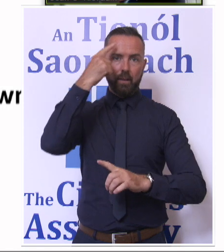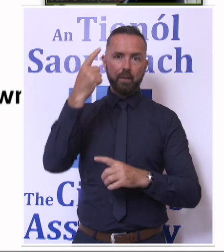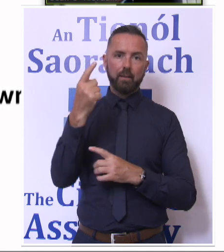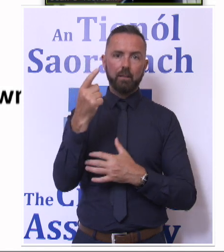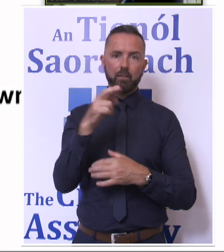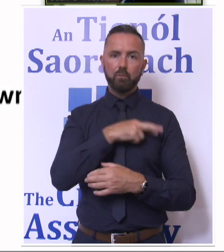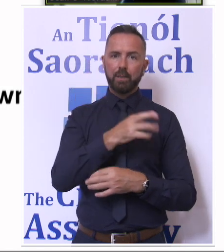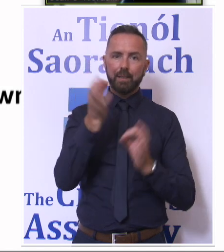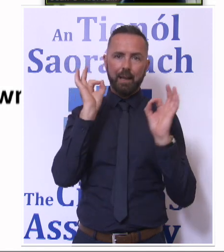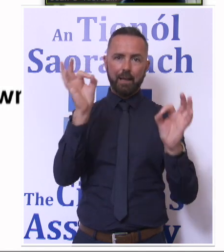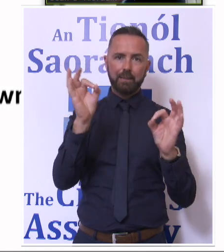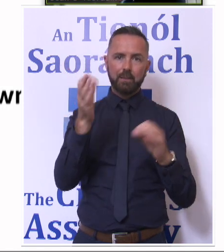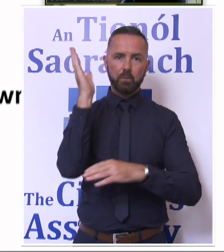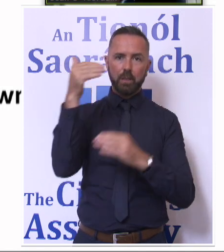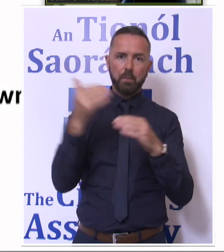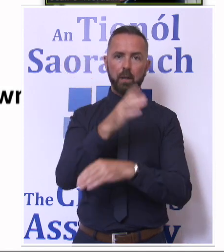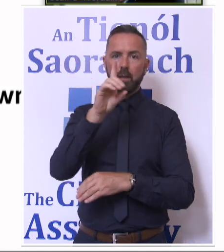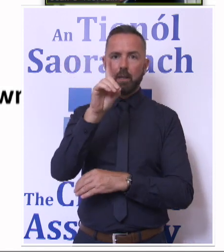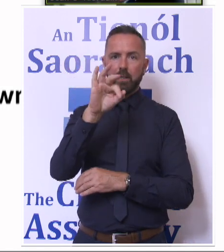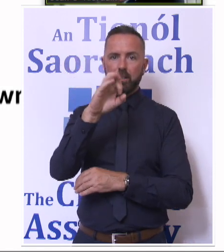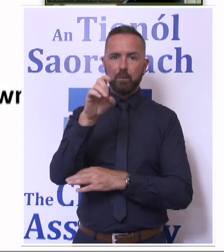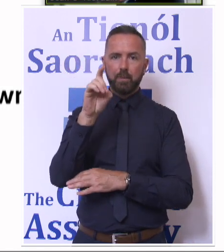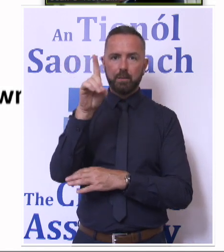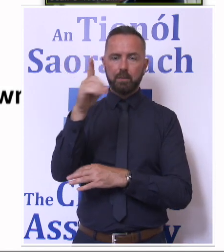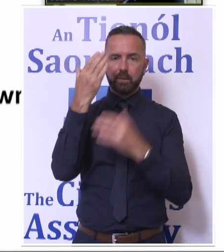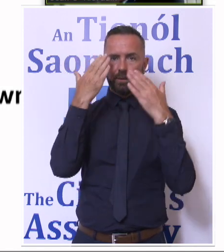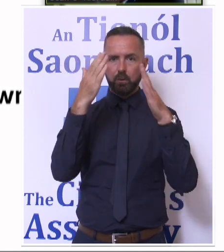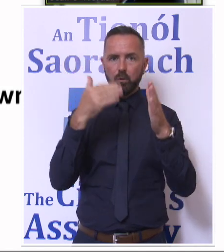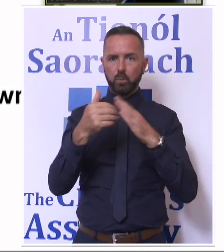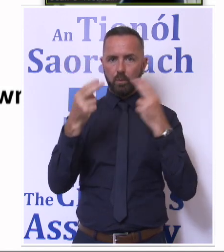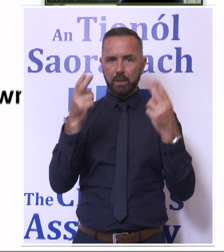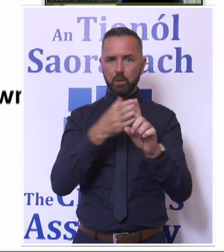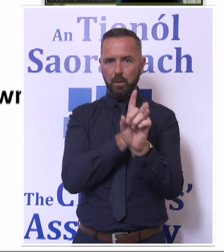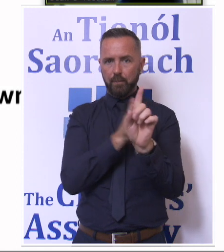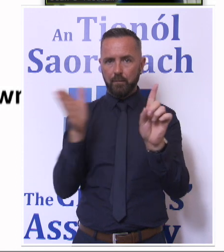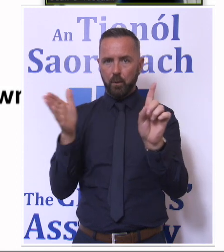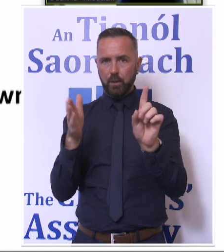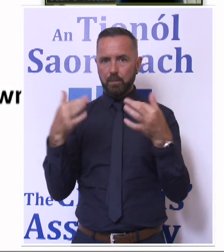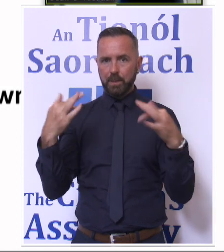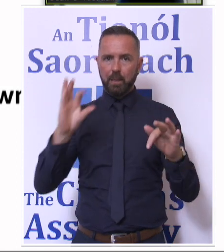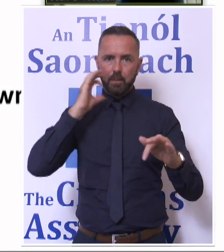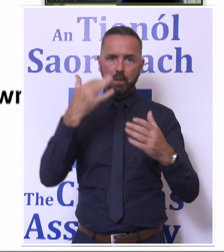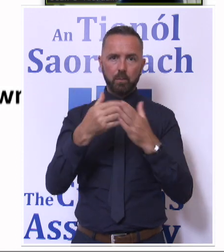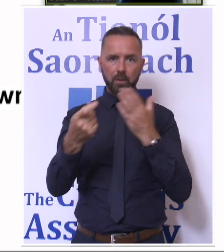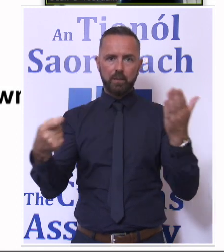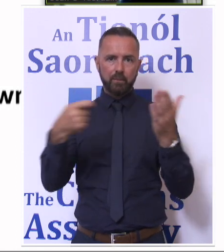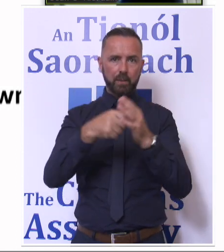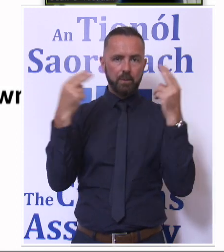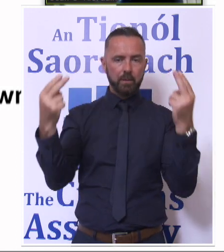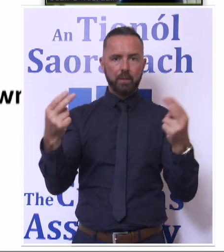really excellent presentation highlights the need to avoid mistakes because of the investment that's